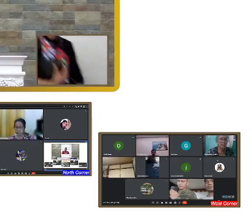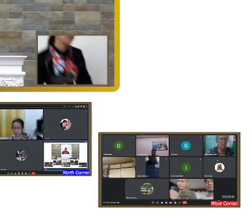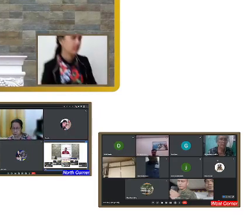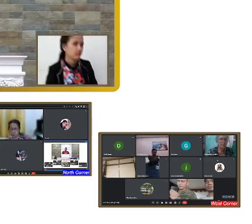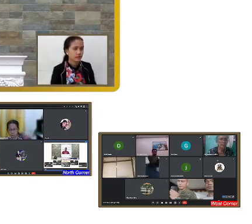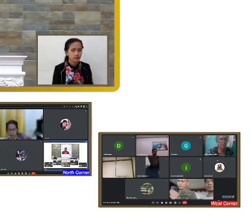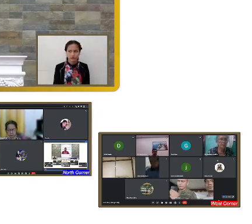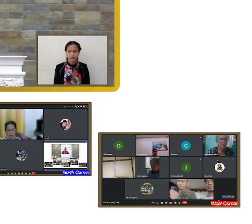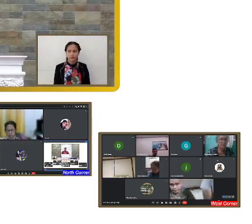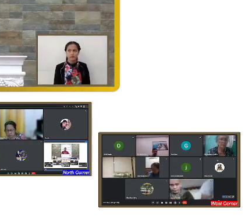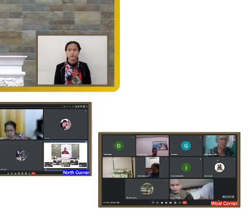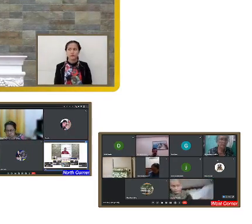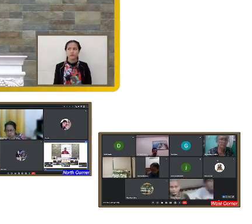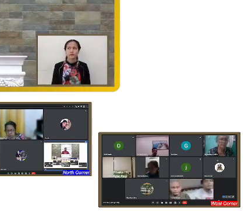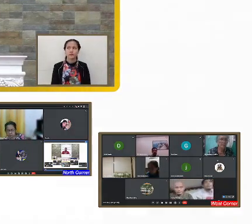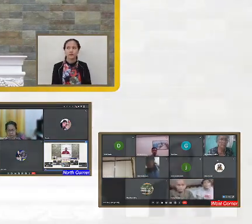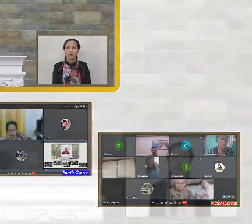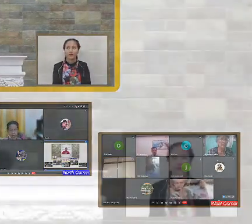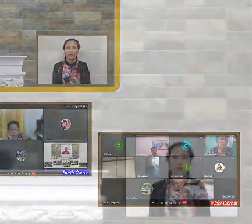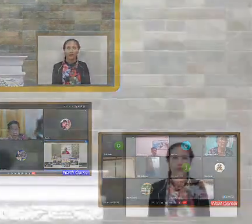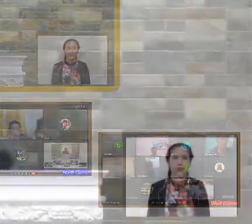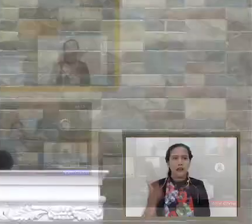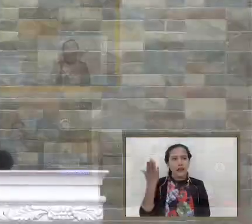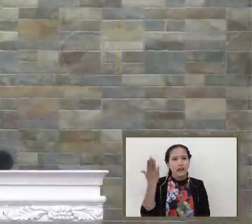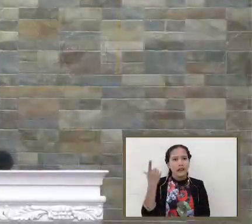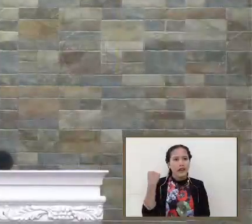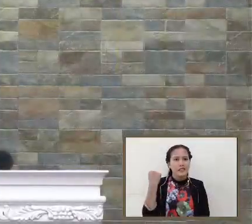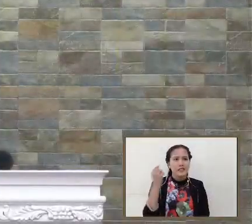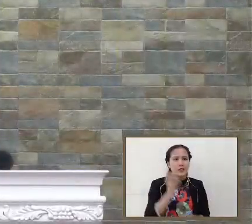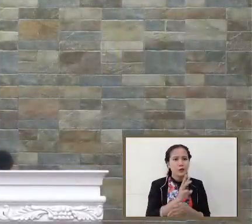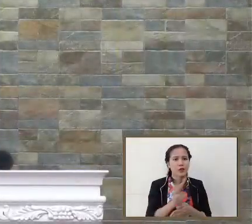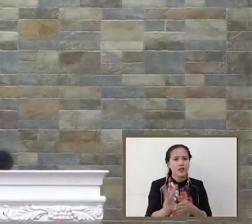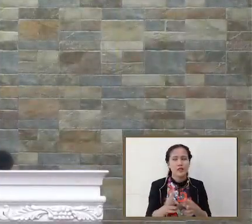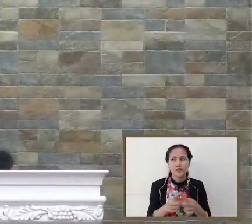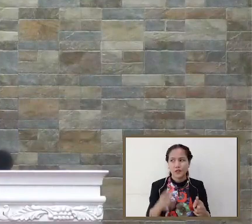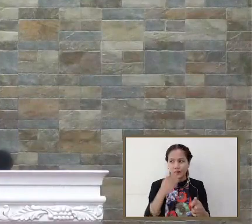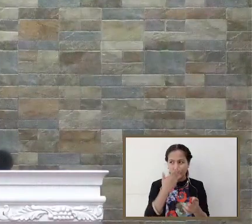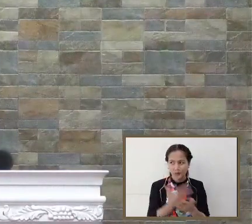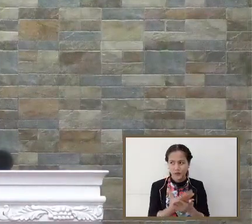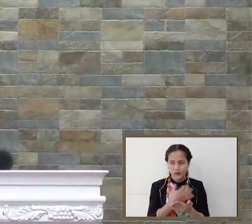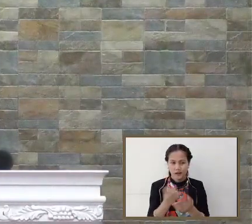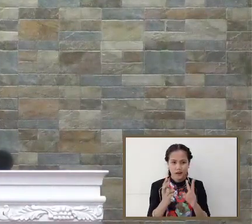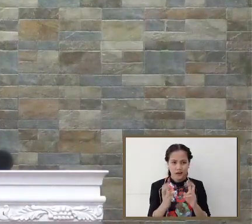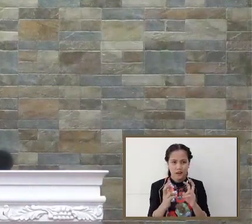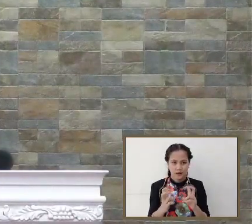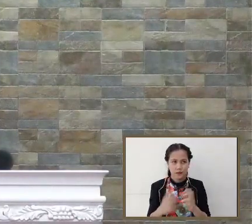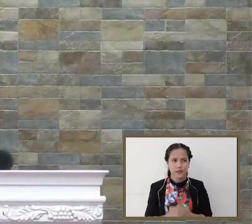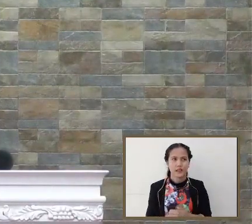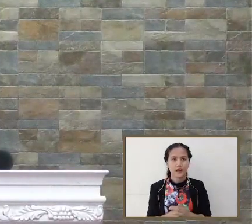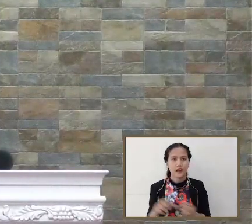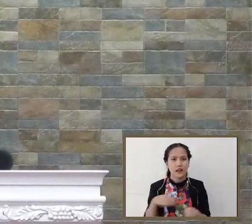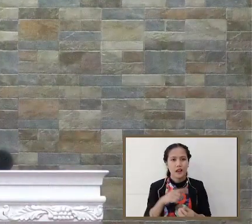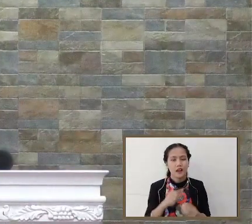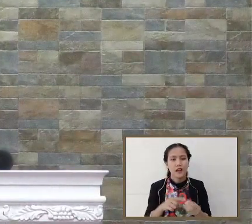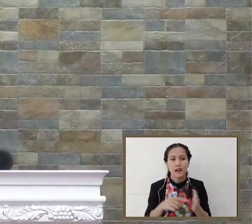Last week po ay napakaganda na pinag-usapan po natin mula sa ating mahal na pastor using this passage, brethren.